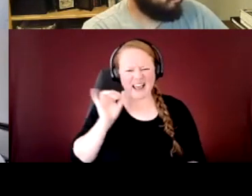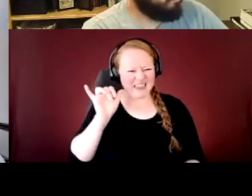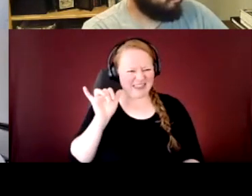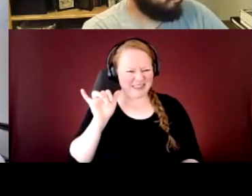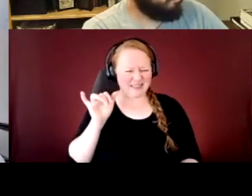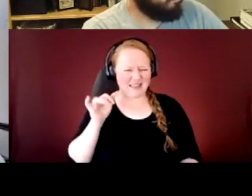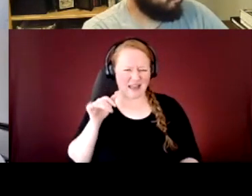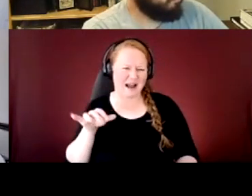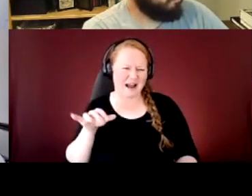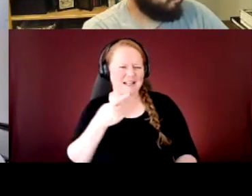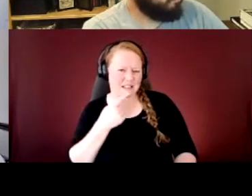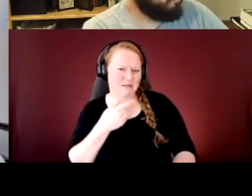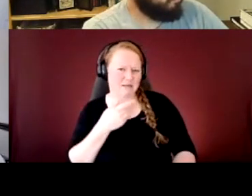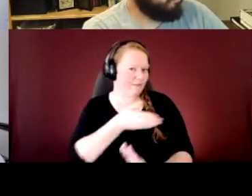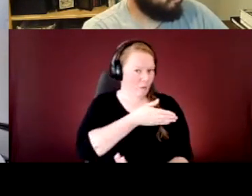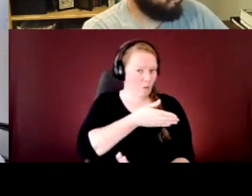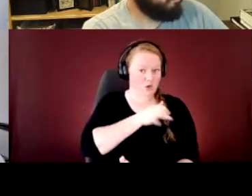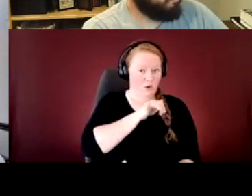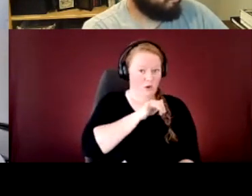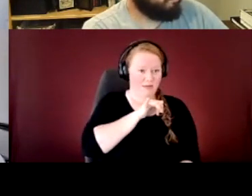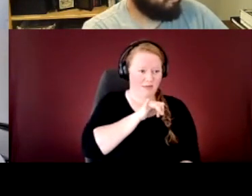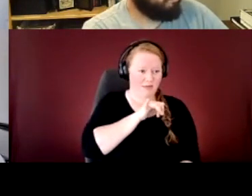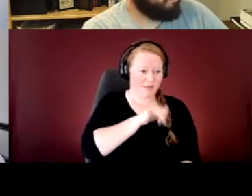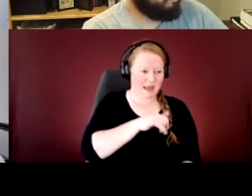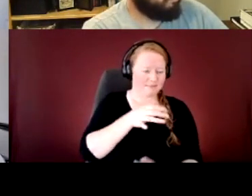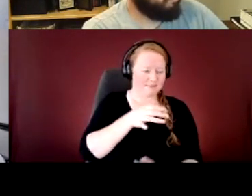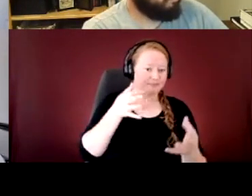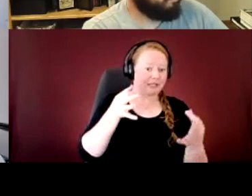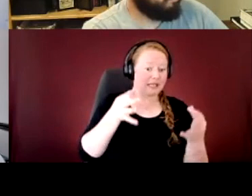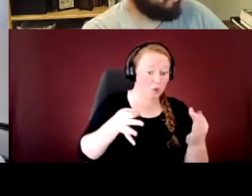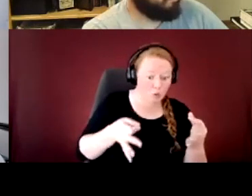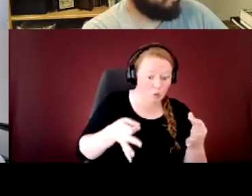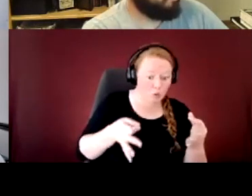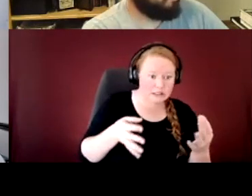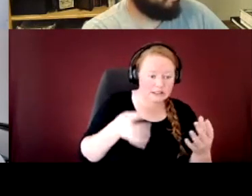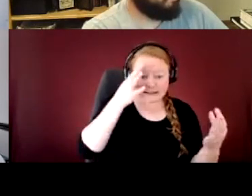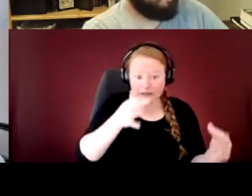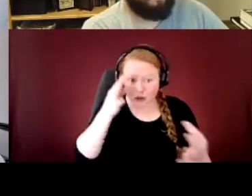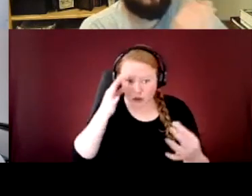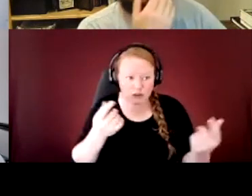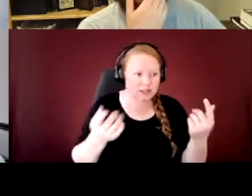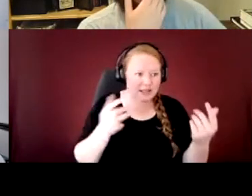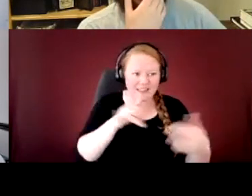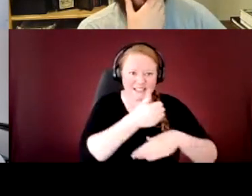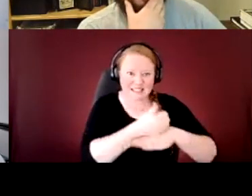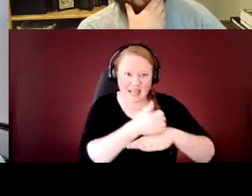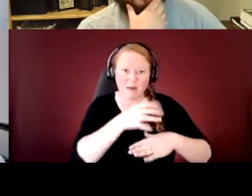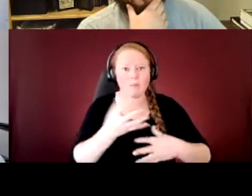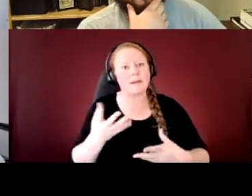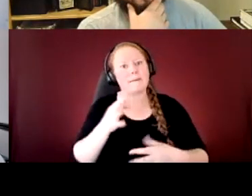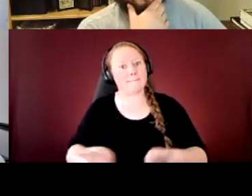when the hearing is set, it'll be important for everybody that's a part of this body